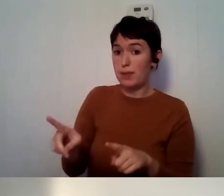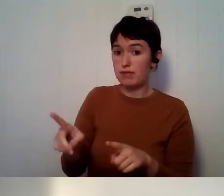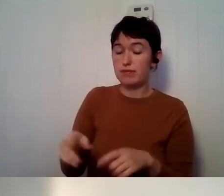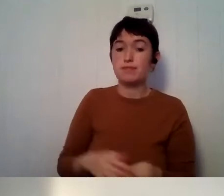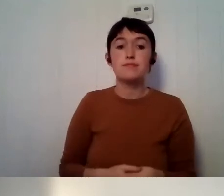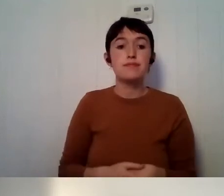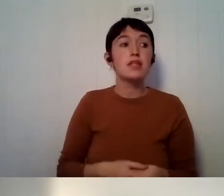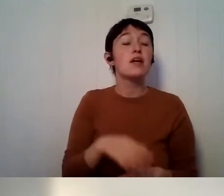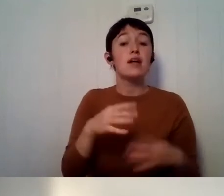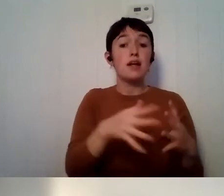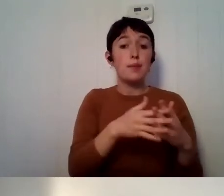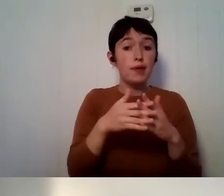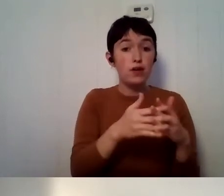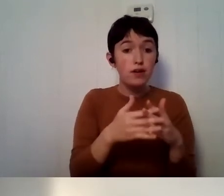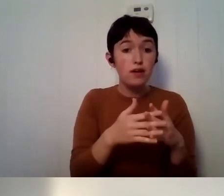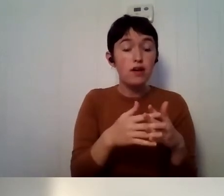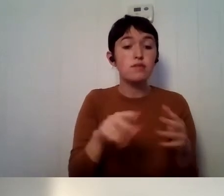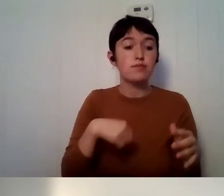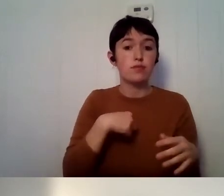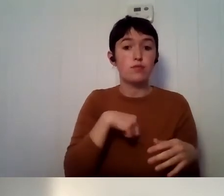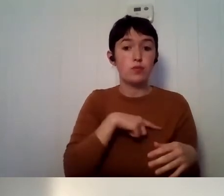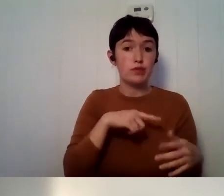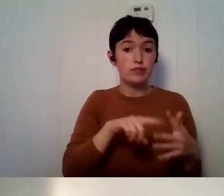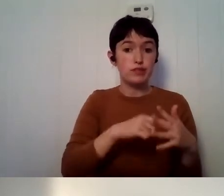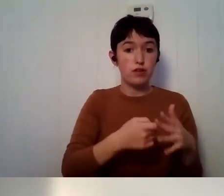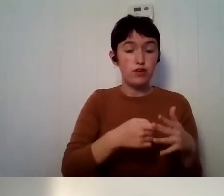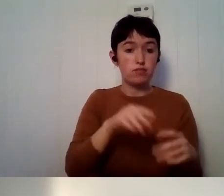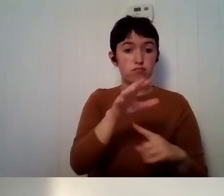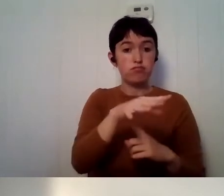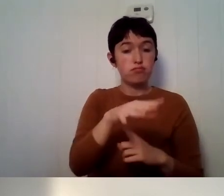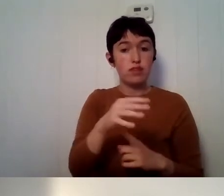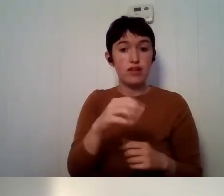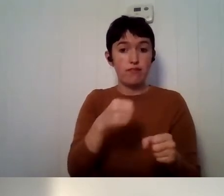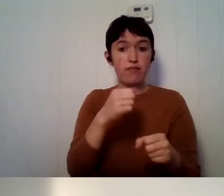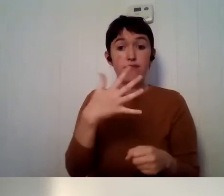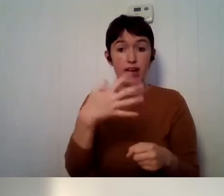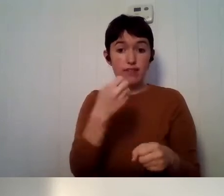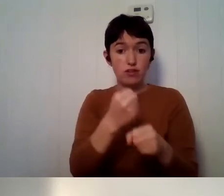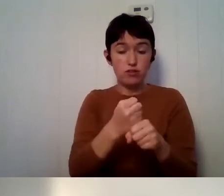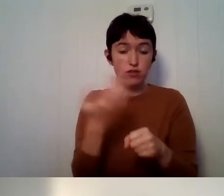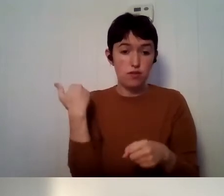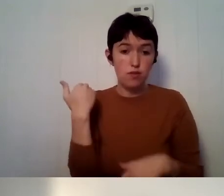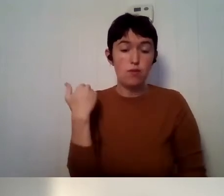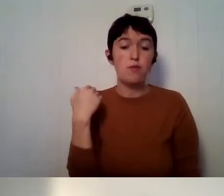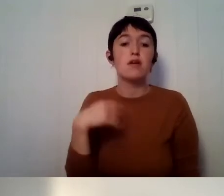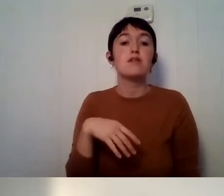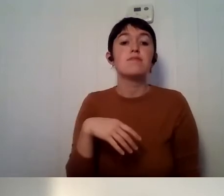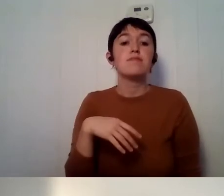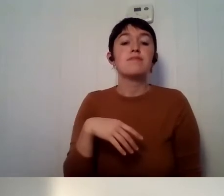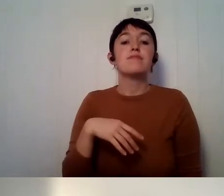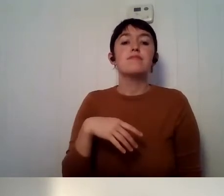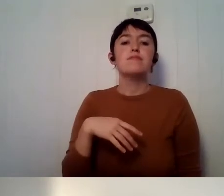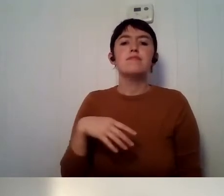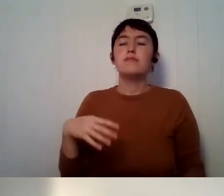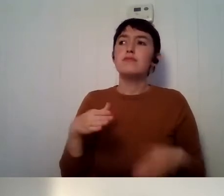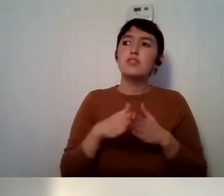started the film 5 years ago, it took a year to edit it in post-production, the general acceptance